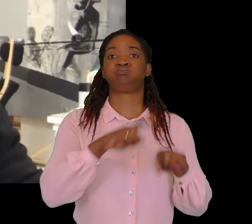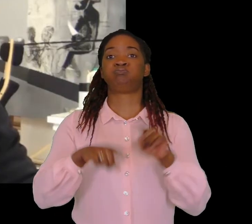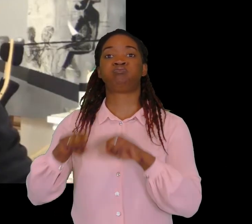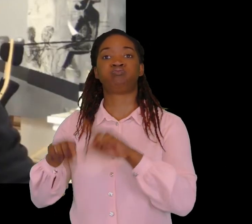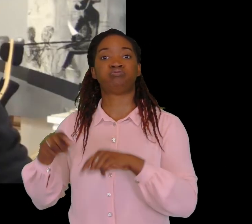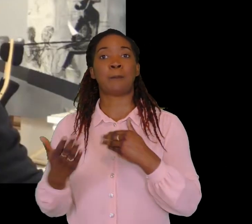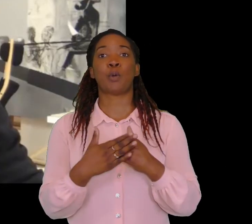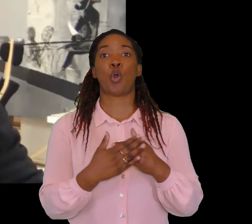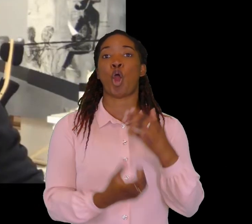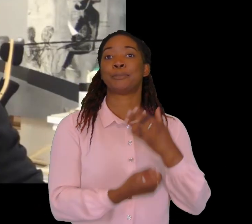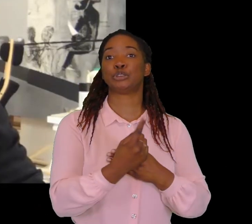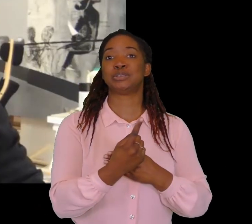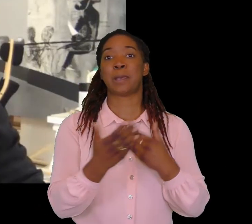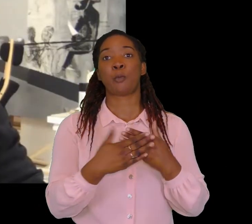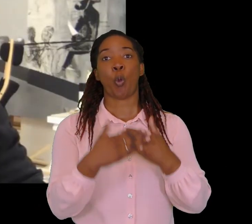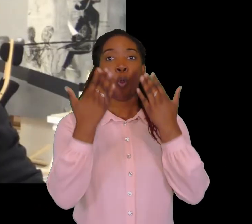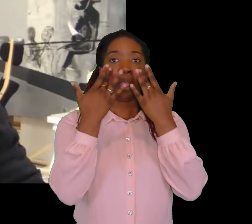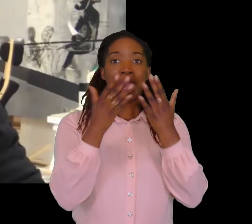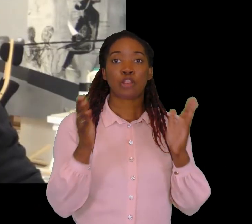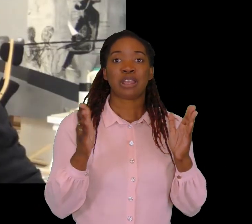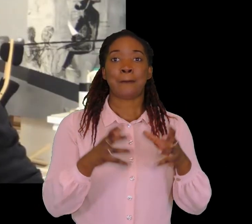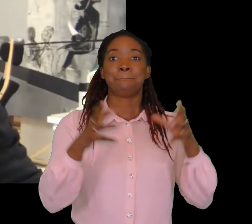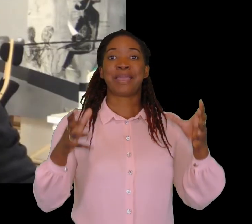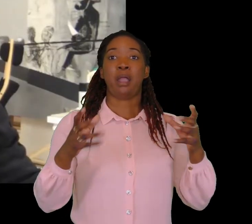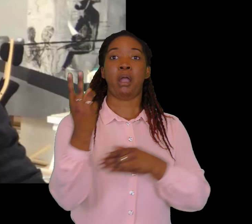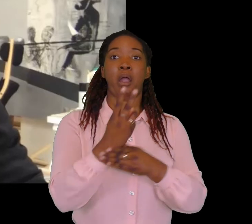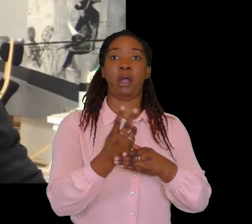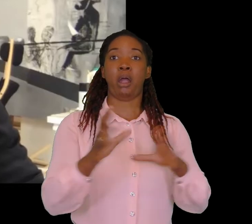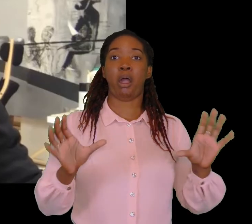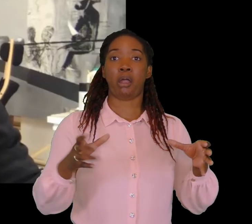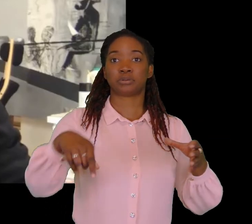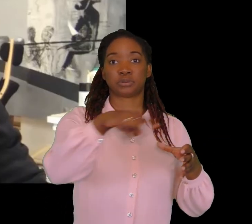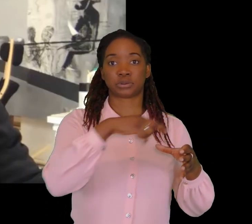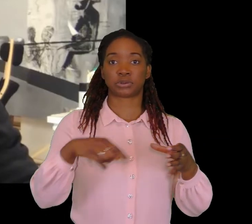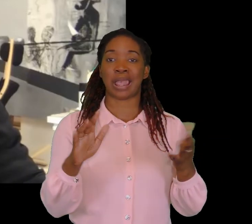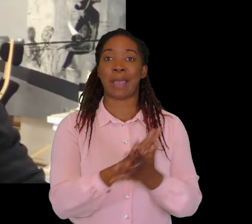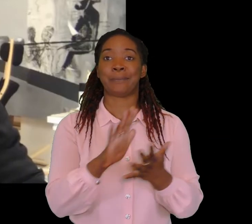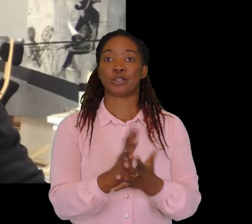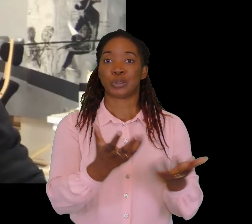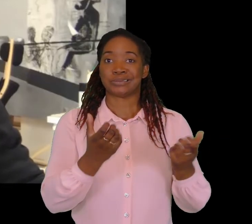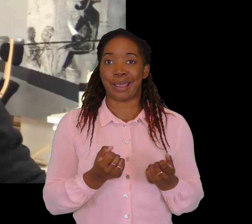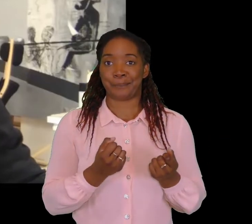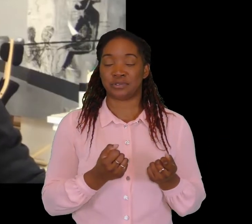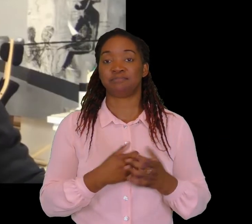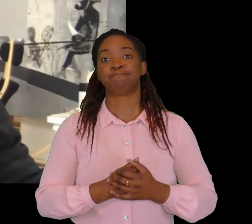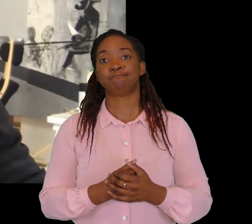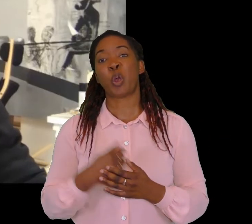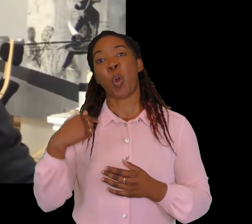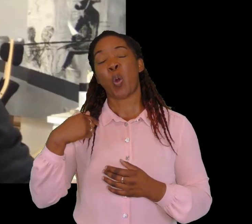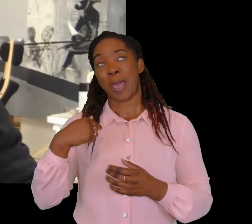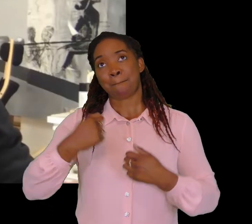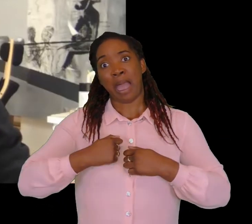has more opportunities. It has more galleries. It has a bigger scene, and maybe perhaps it's more receptive. That might just be